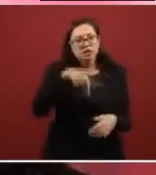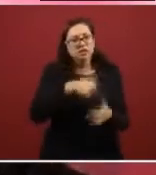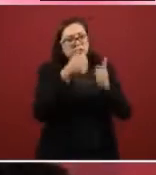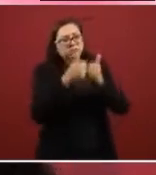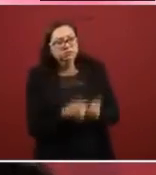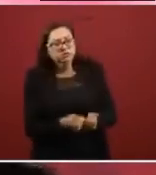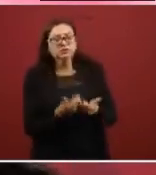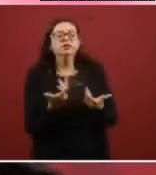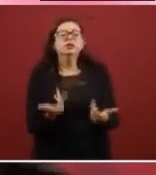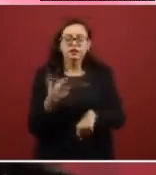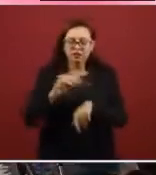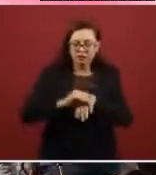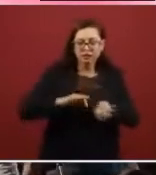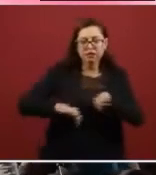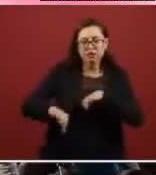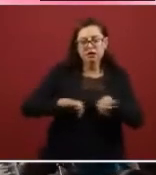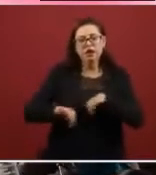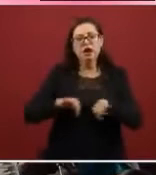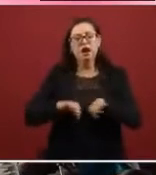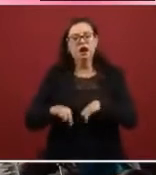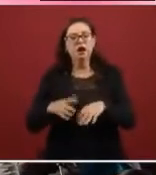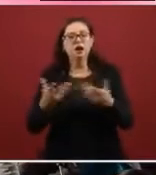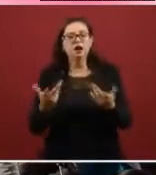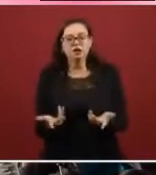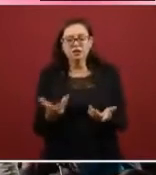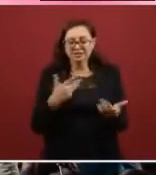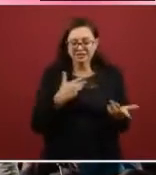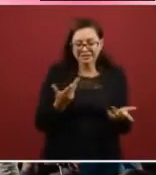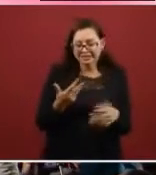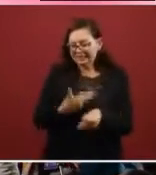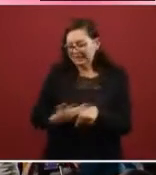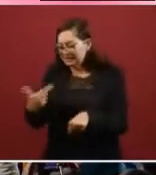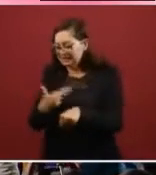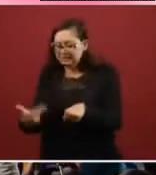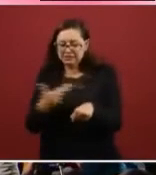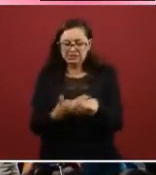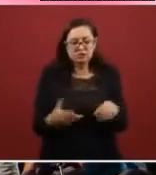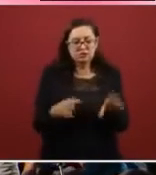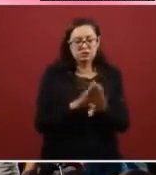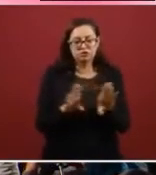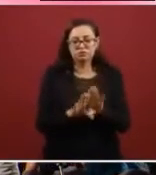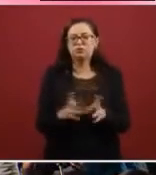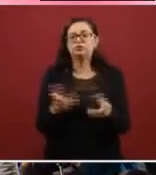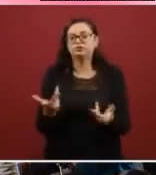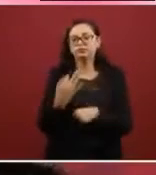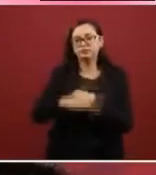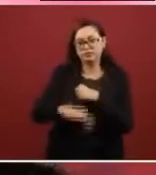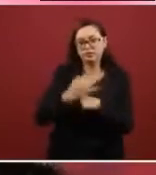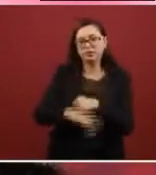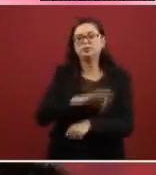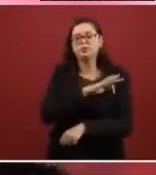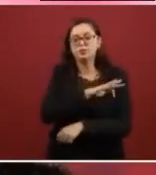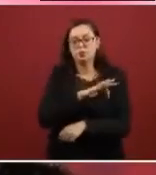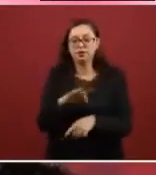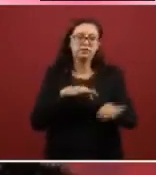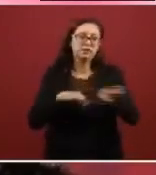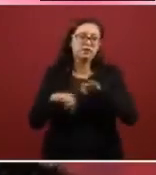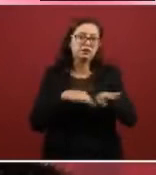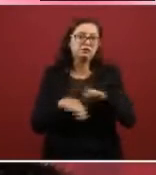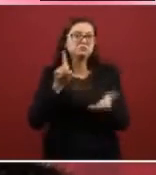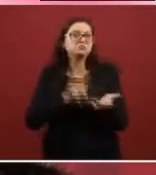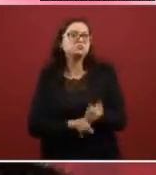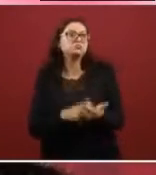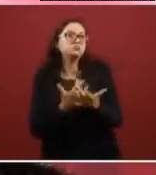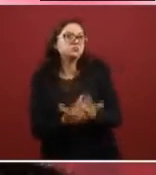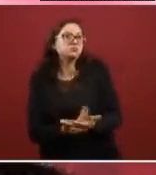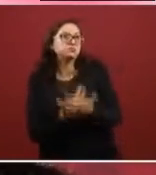una limitación legal y Horacio ha visto lo necesario para que sí puedan trabajar. So there was a limitation, but now